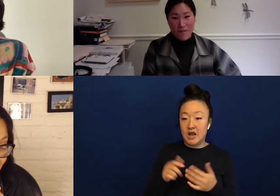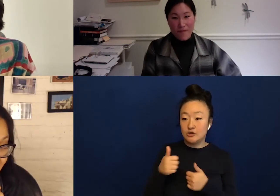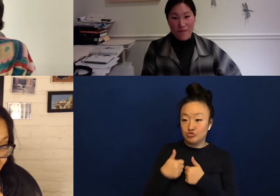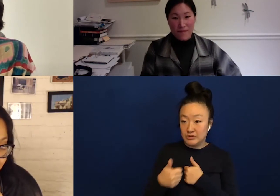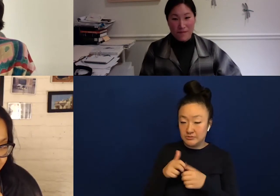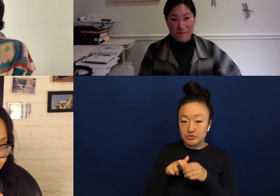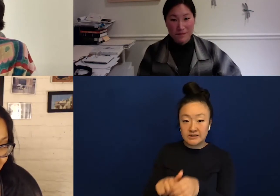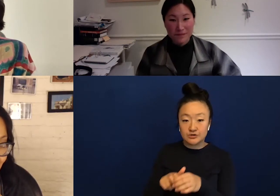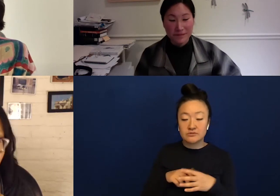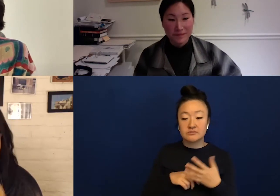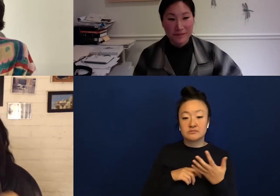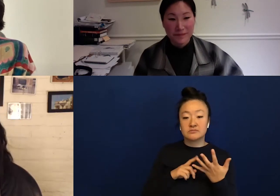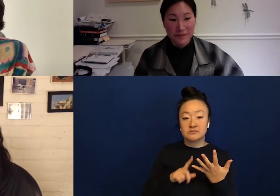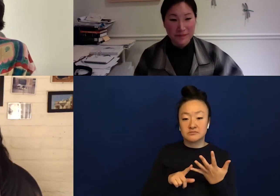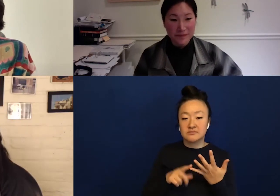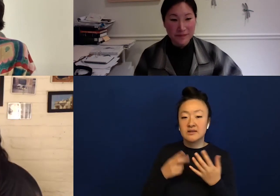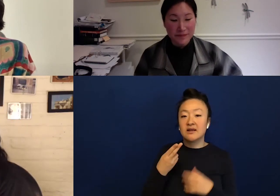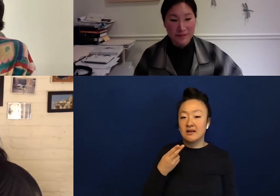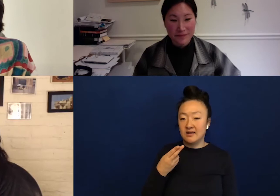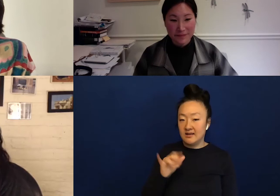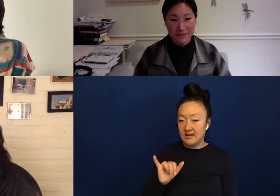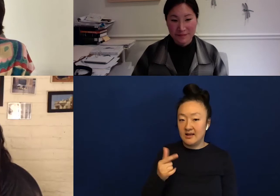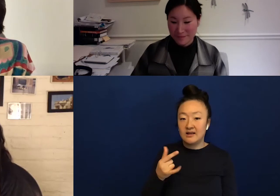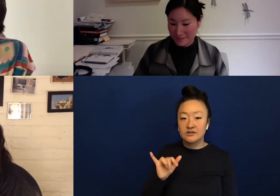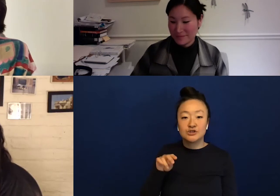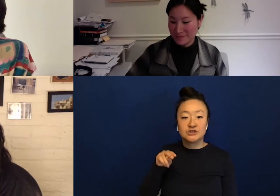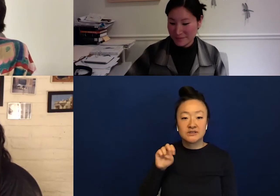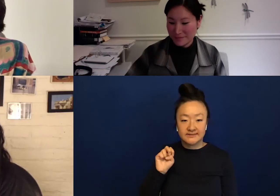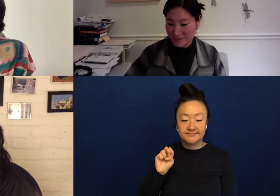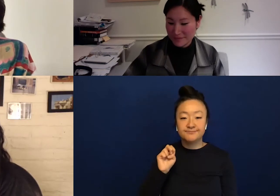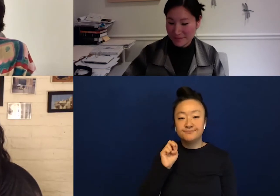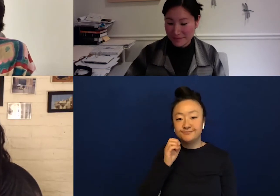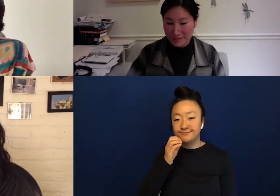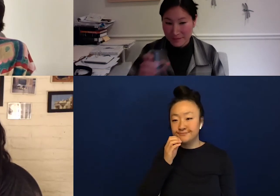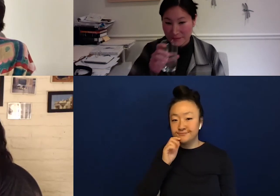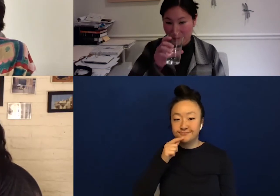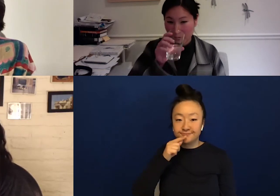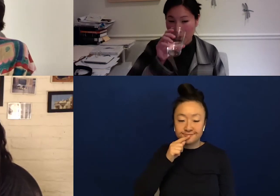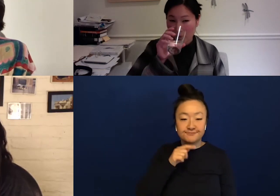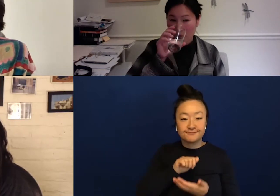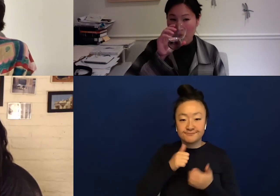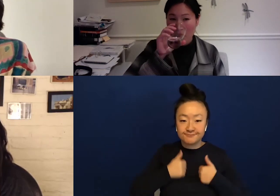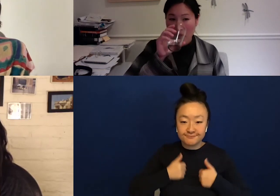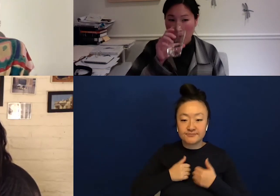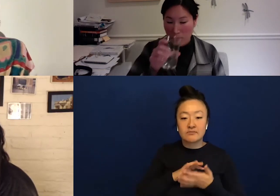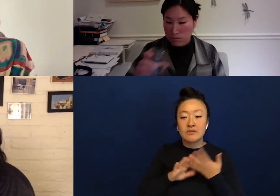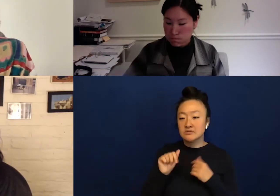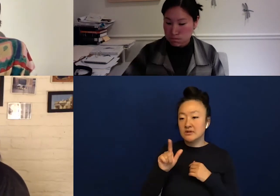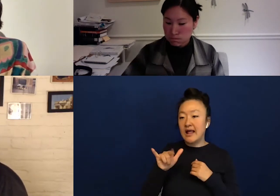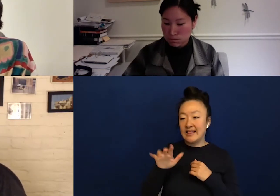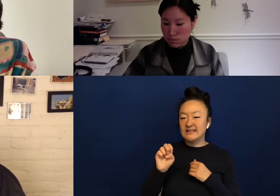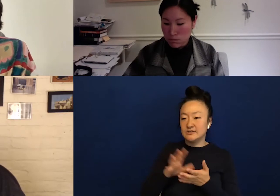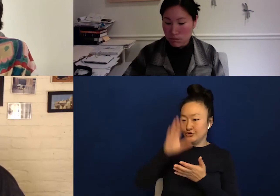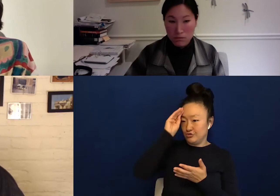transportation, and hygiene. So this is something you learn. This is something that Alice learns when her dad